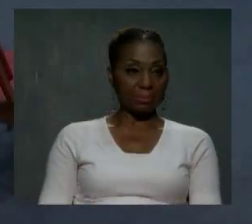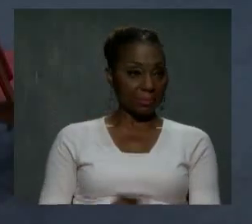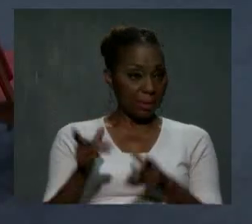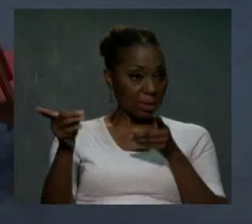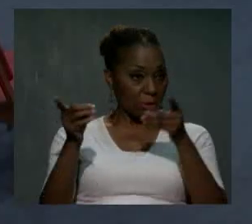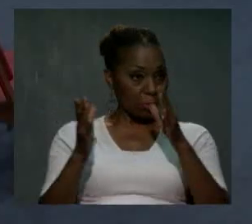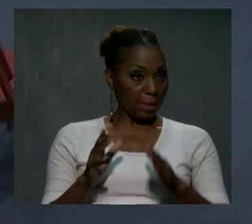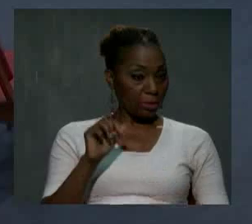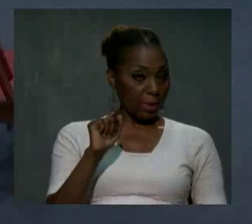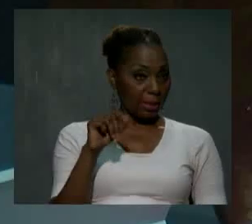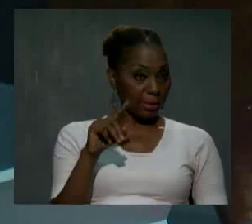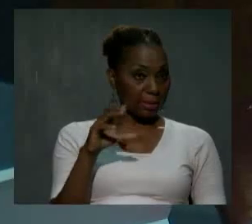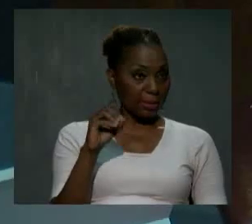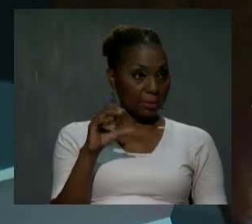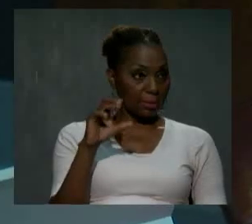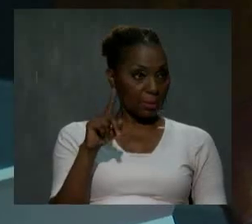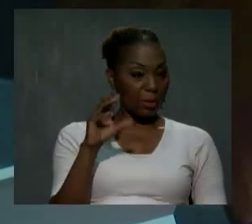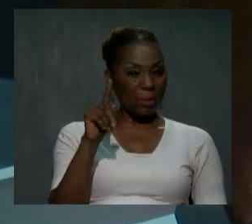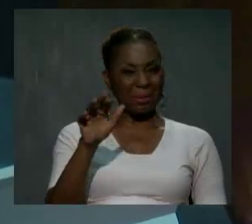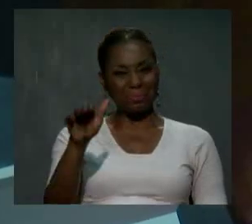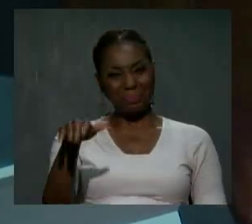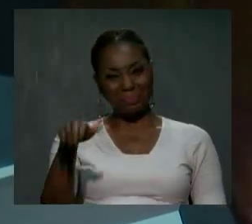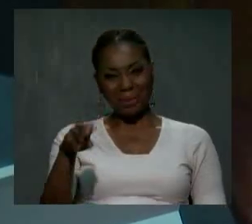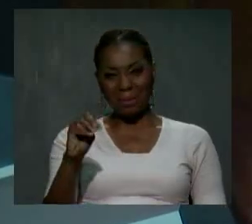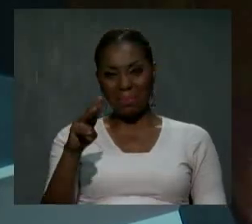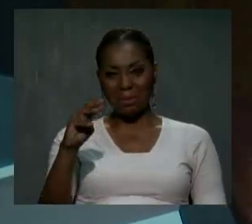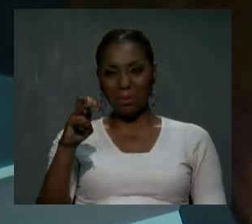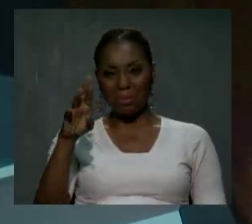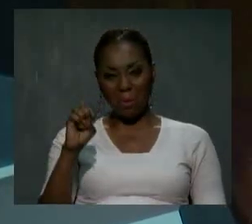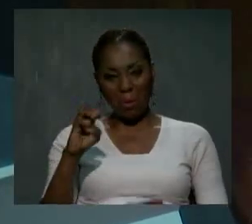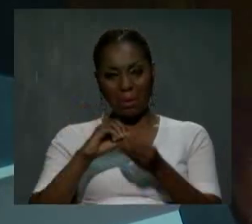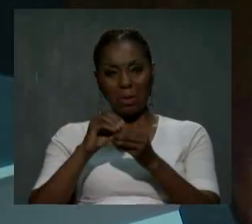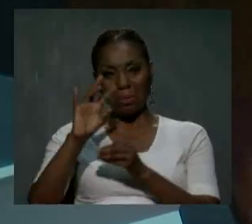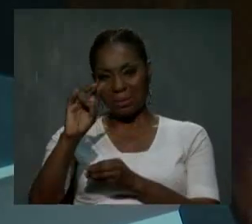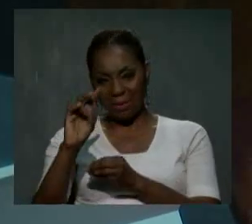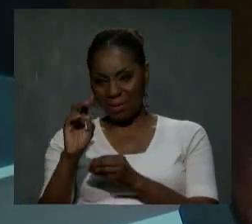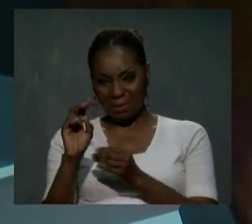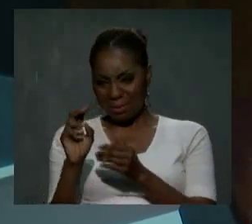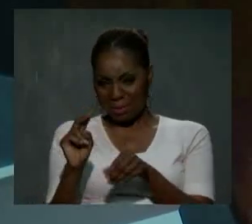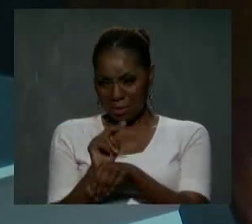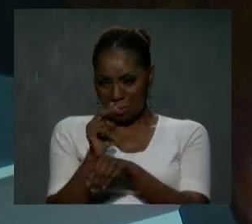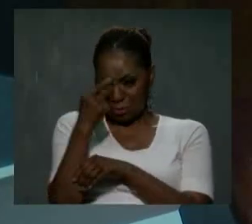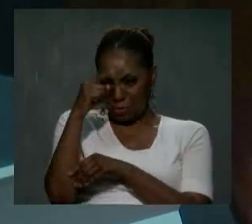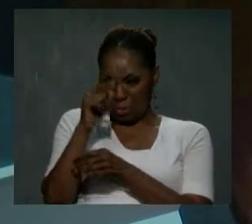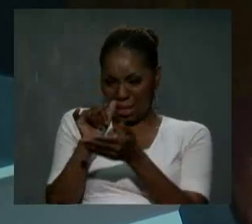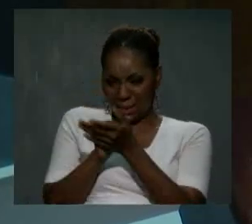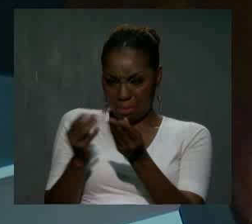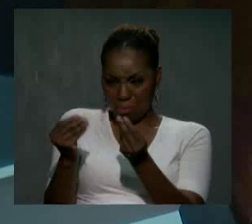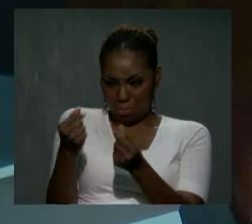Director Adcock. Mr. Moore, item 7. What is going to be the use of this property?